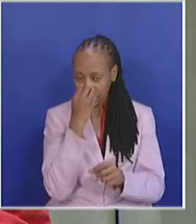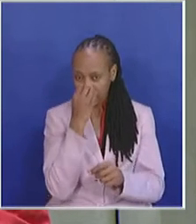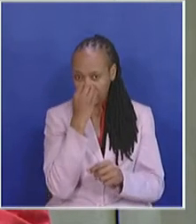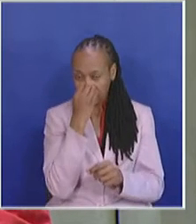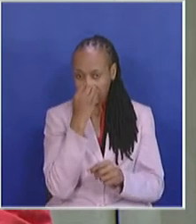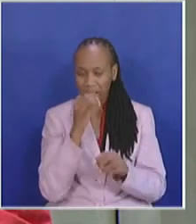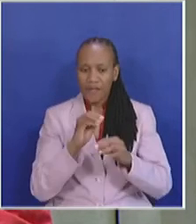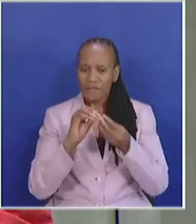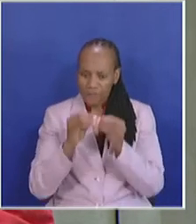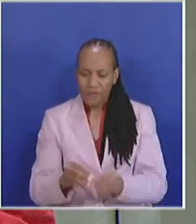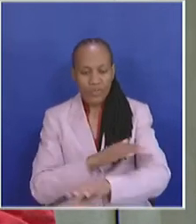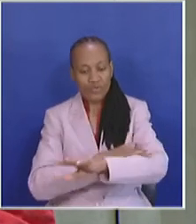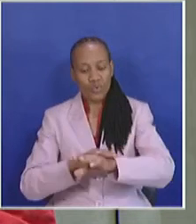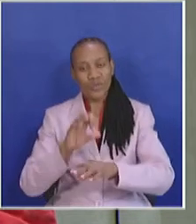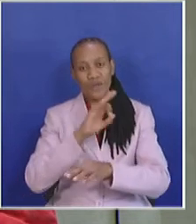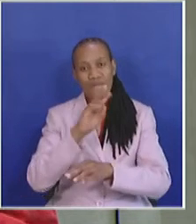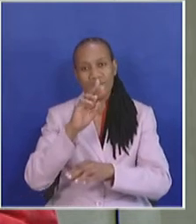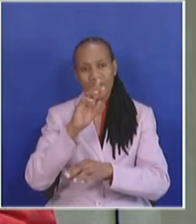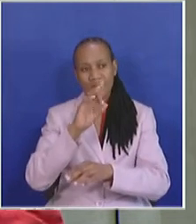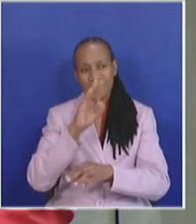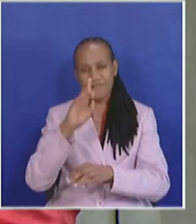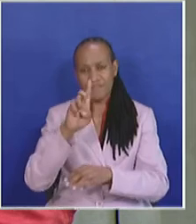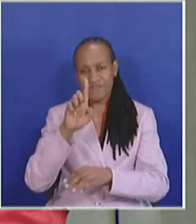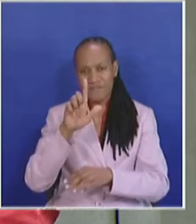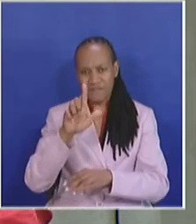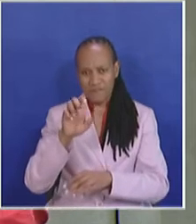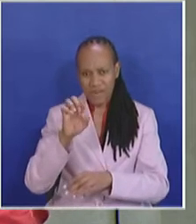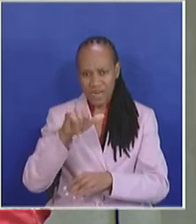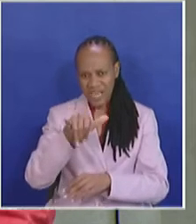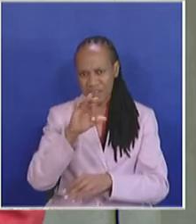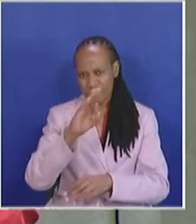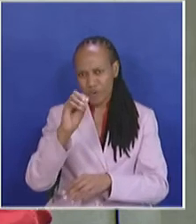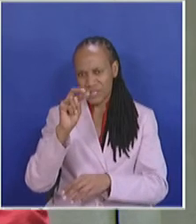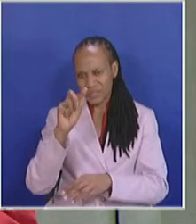Elim-Vlei-Fontaine Road, which has passed the design stage as I speak.